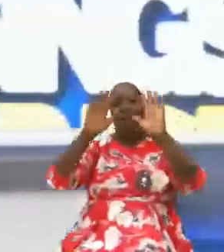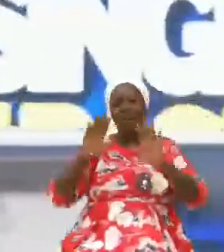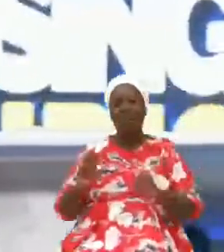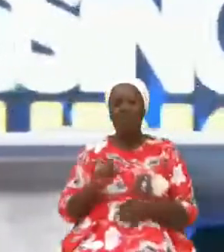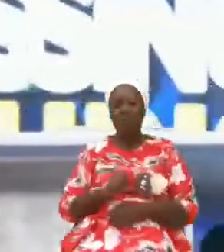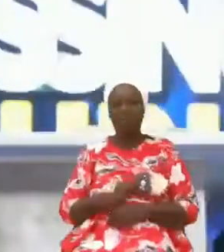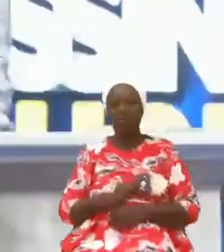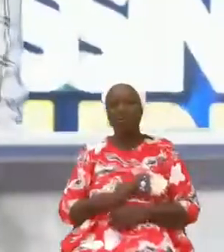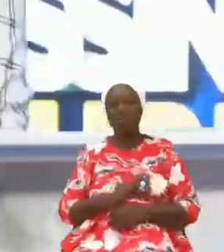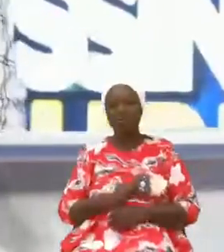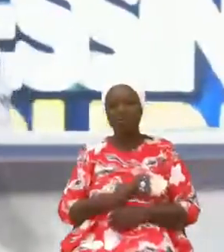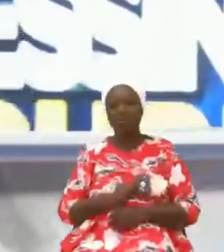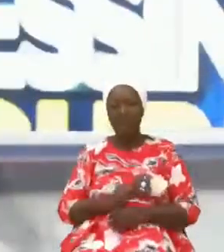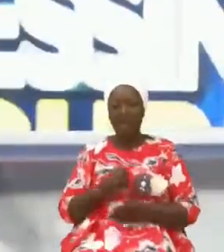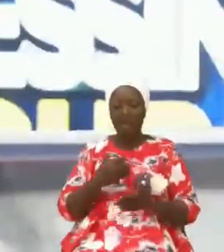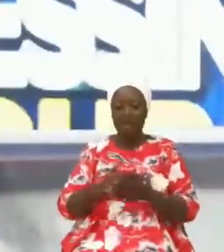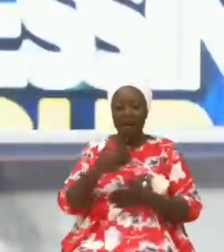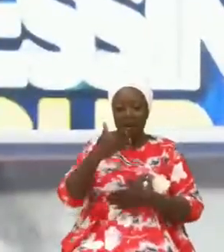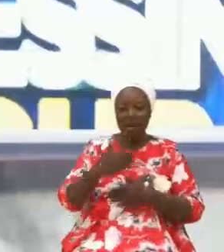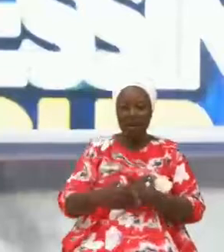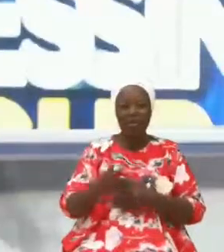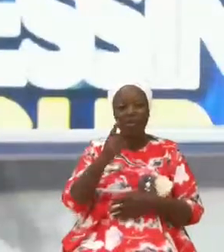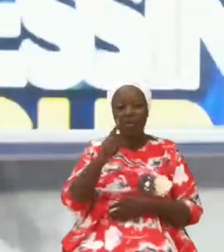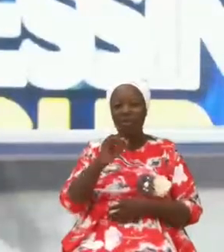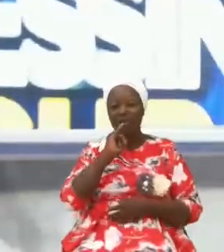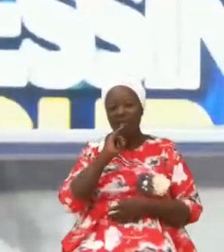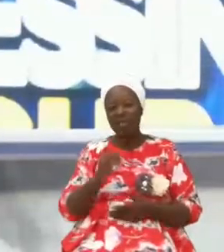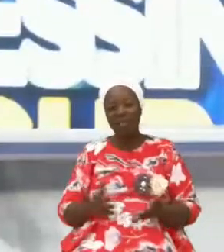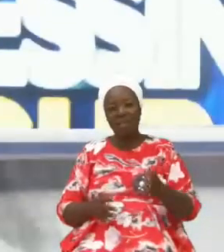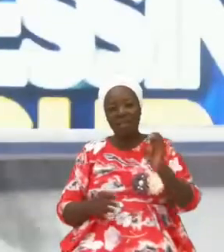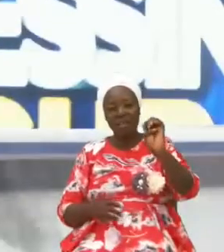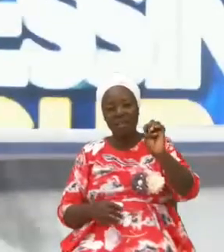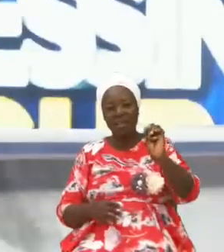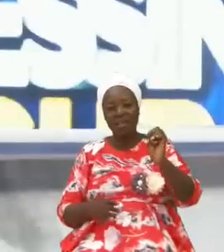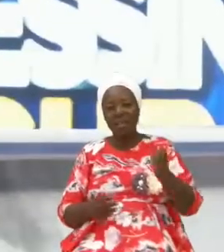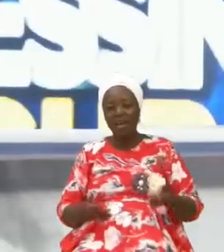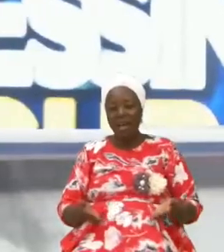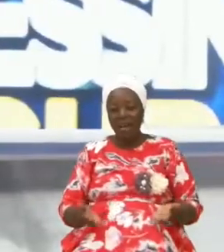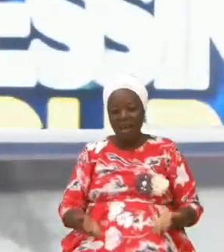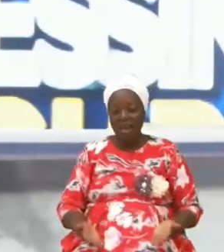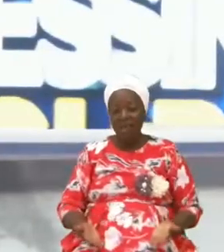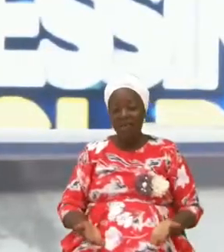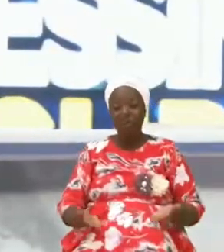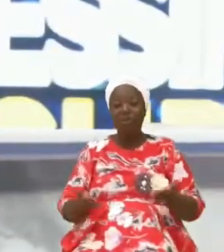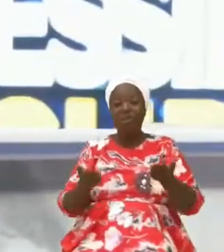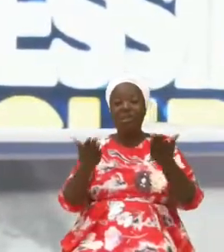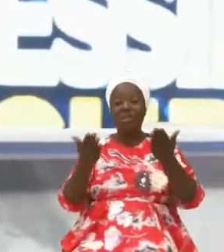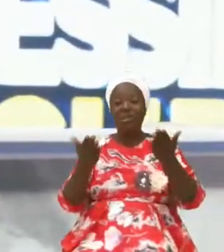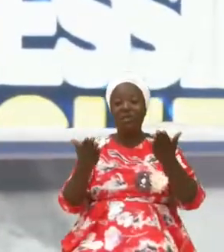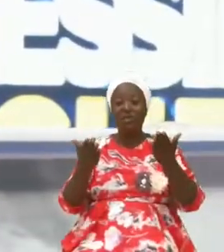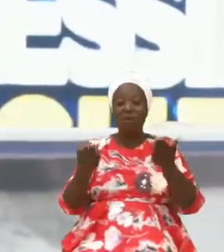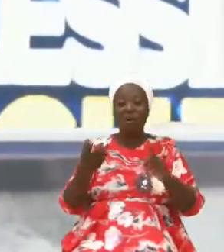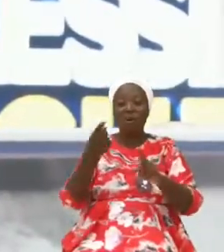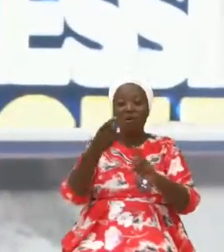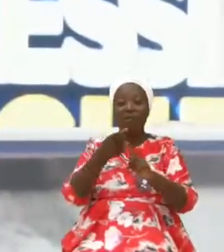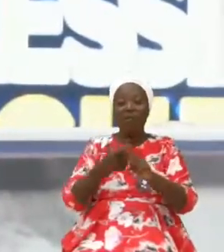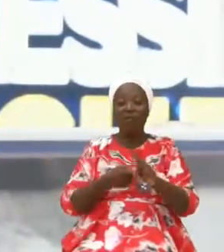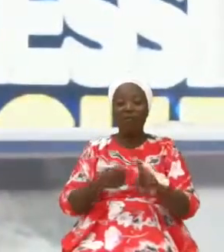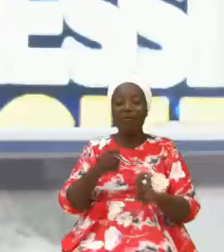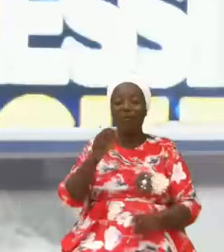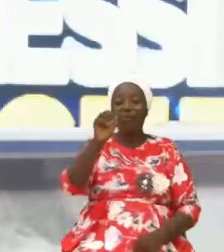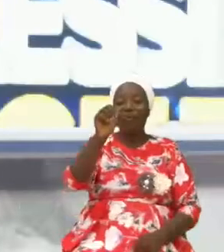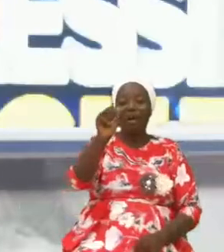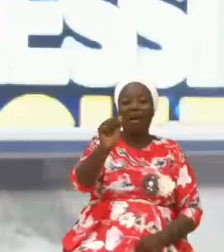round miracles. The next word there is E. Exaltation from